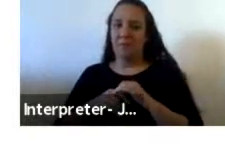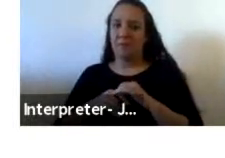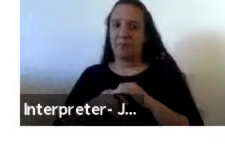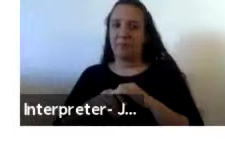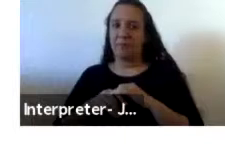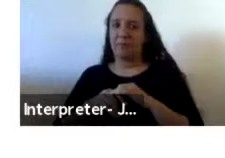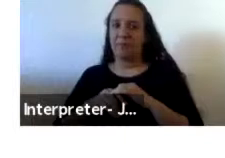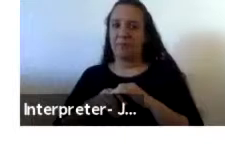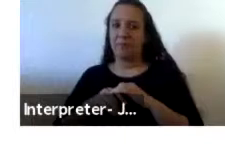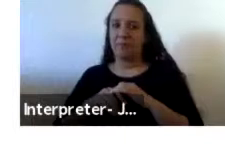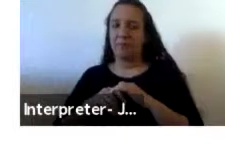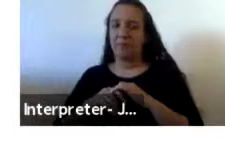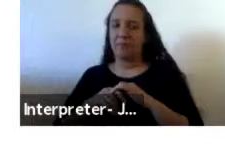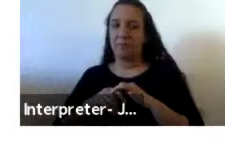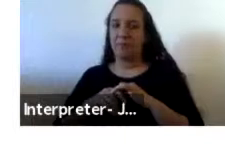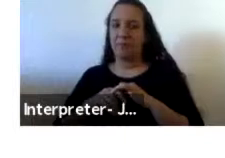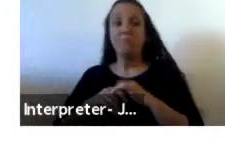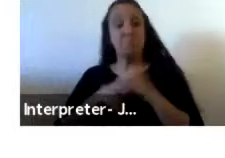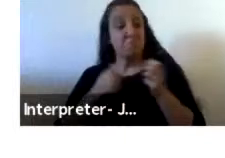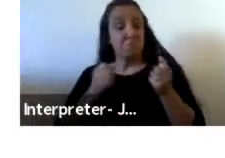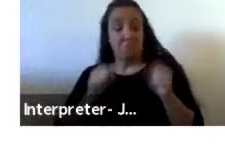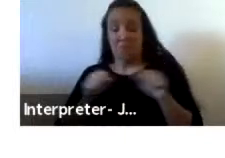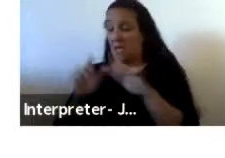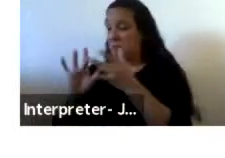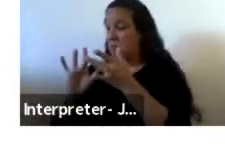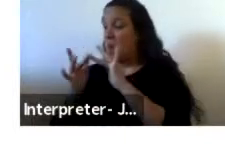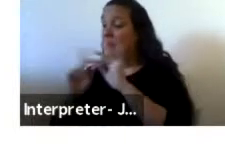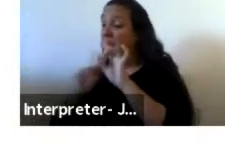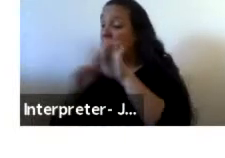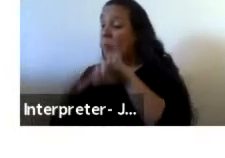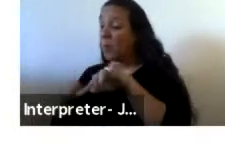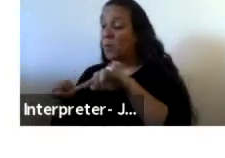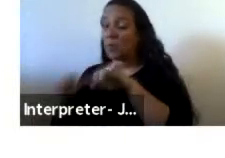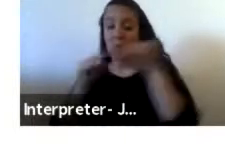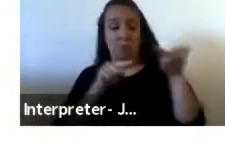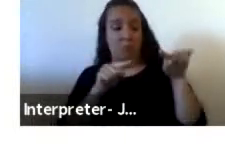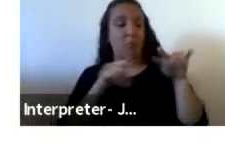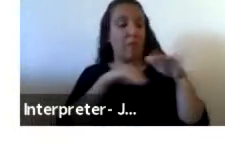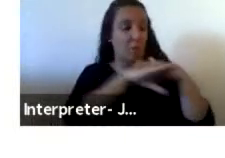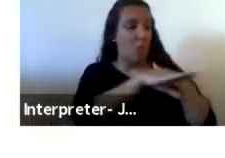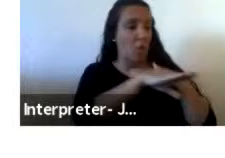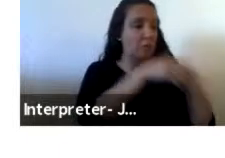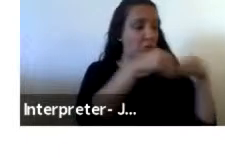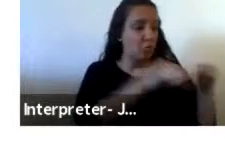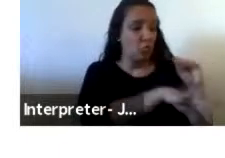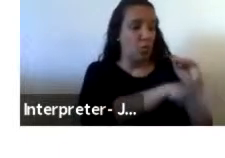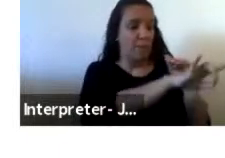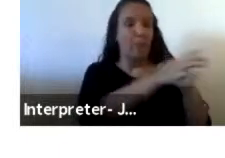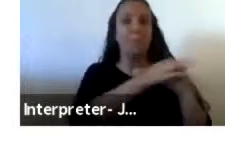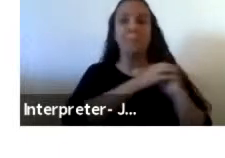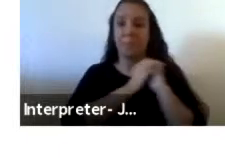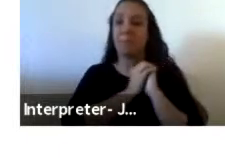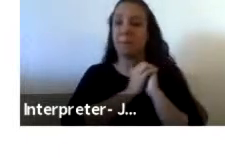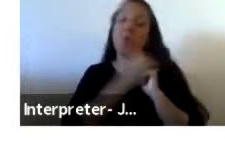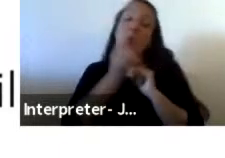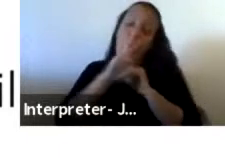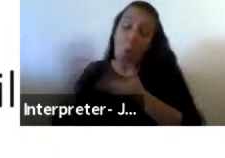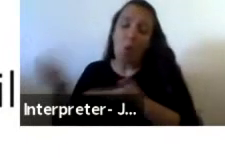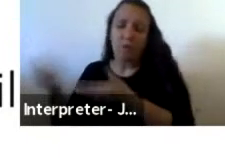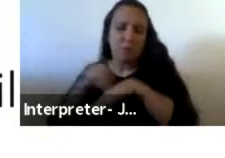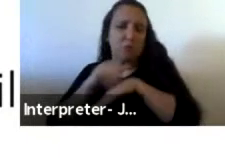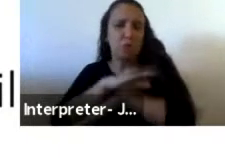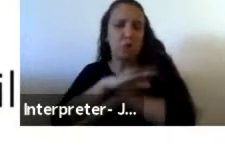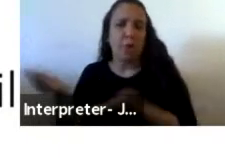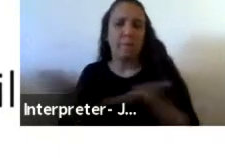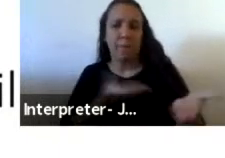in and order items and then go to your place of business either and pick it up or that you can have it shipped to them. And I think it would be a great